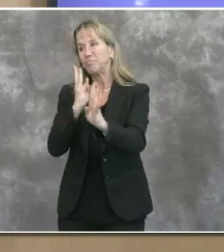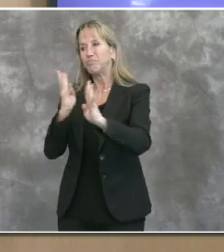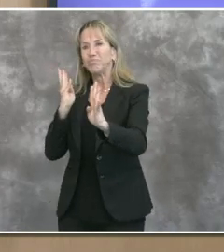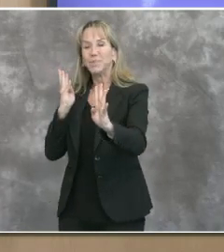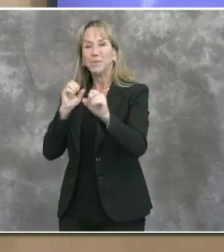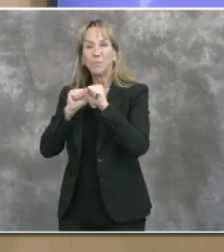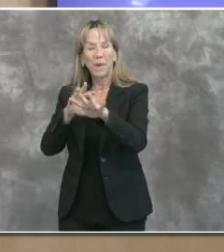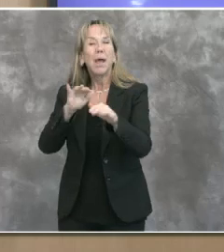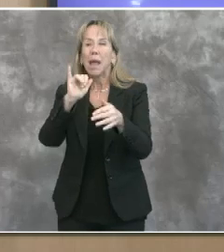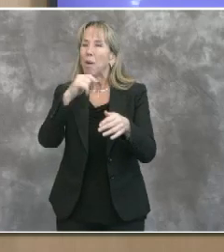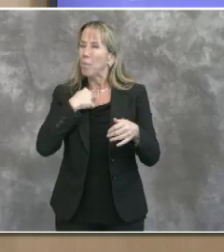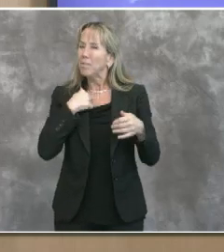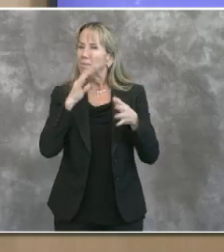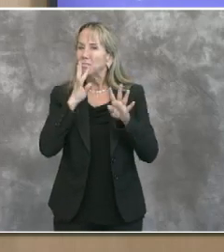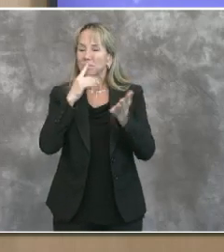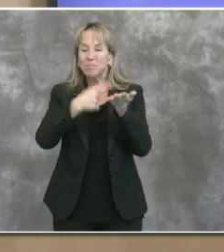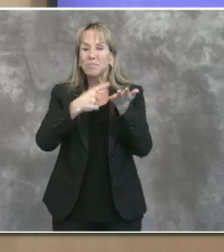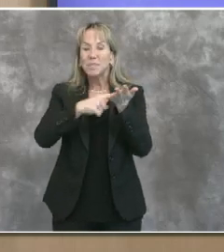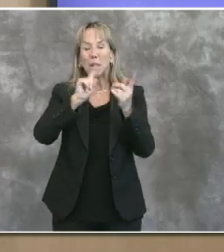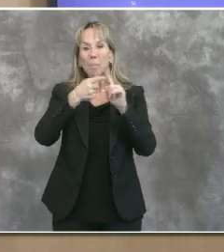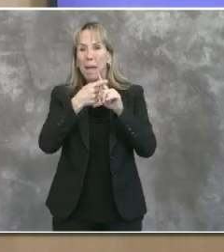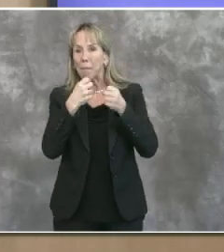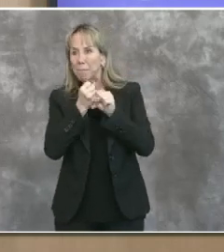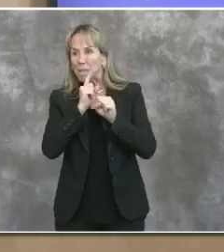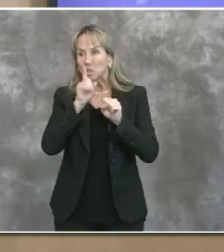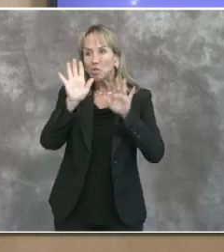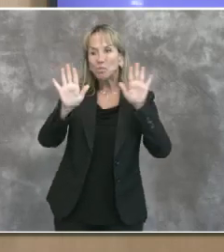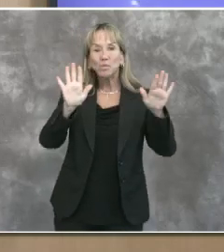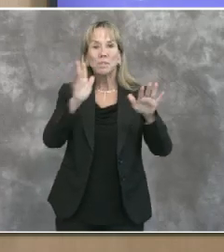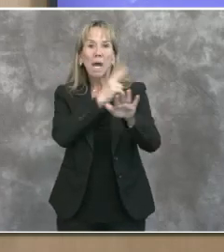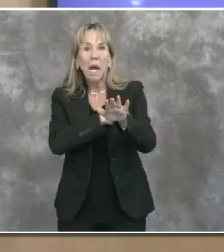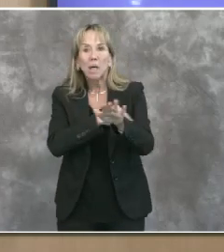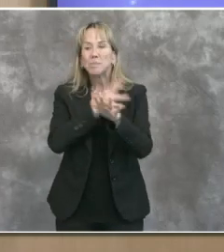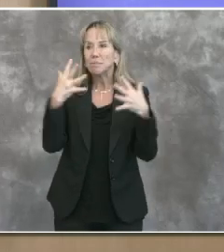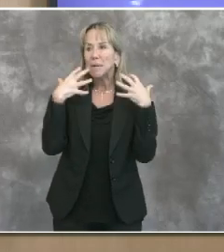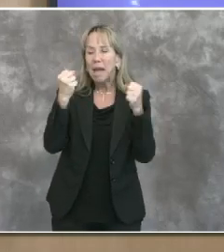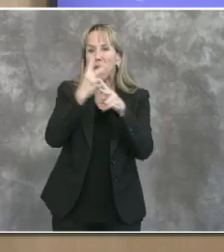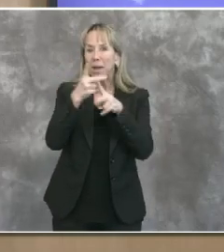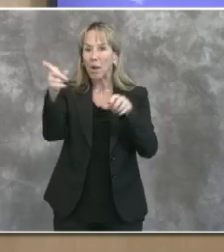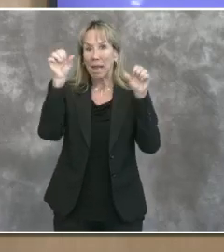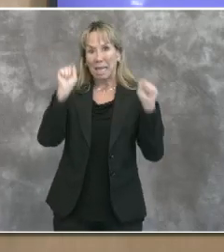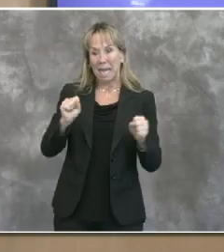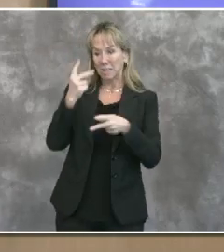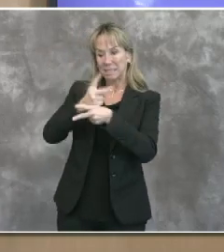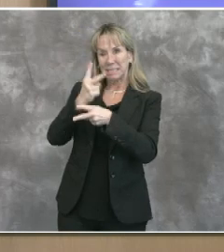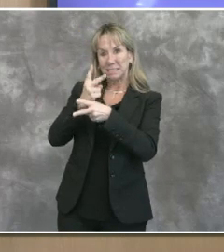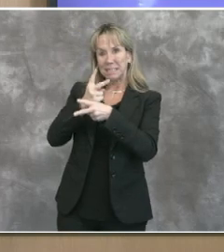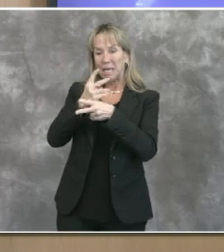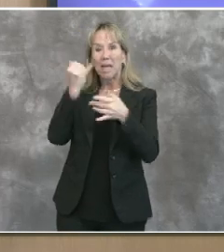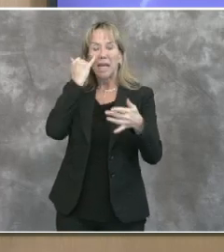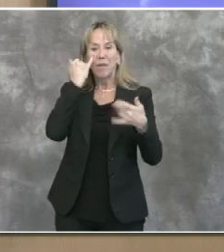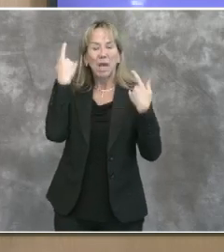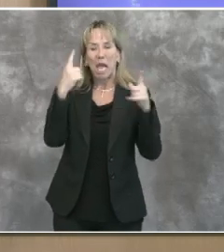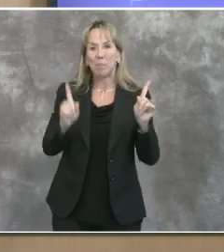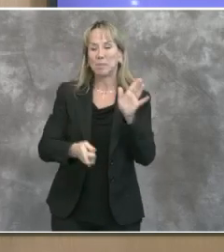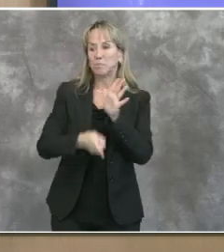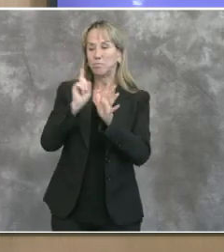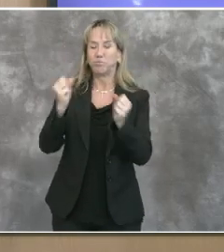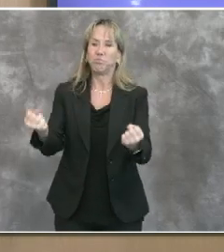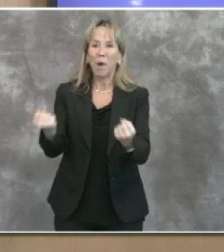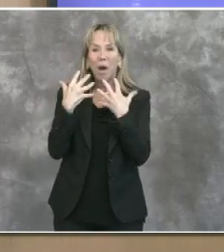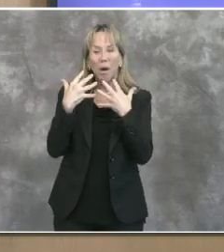about raising the bar, increasing the capacity of our healthcare system to be able to respond to the specific challenges presented to us